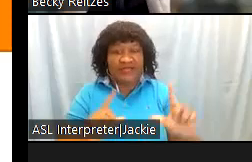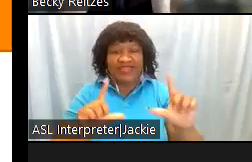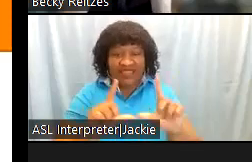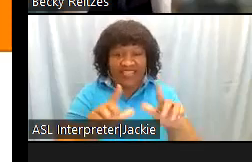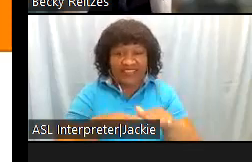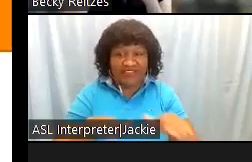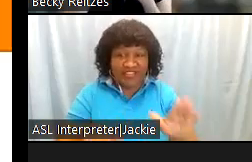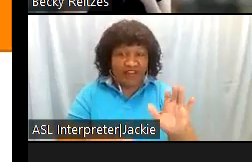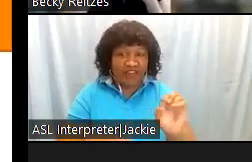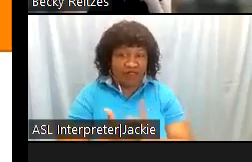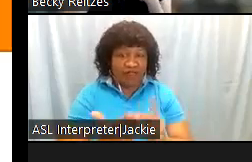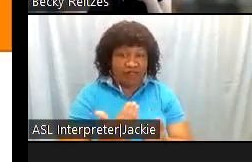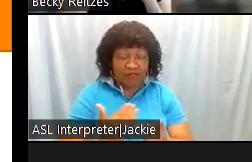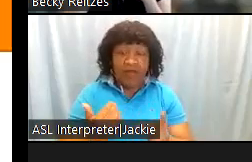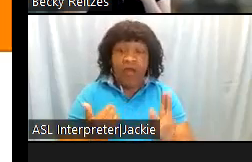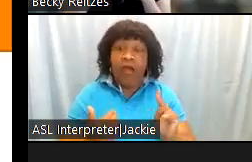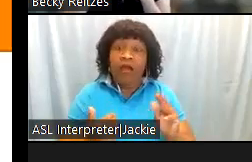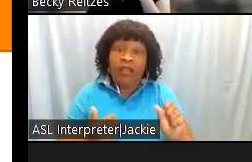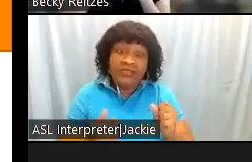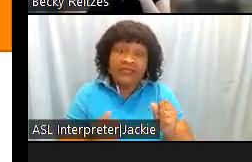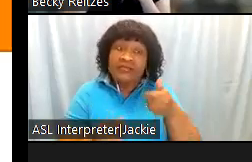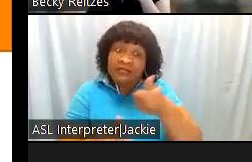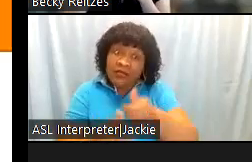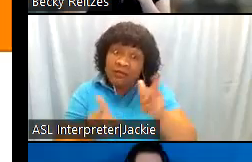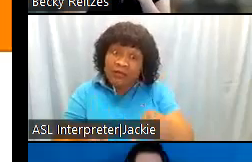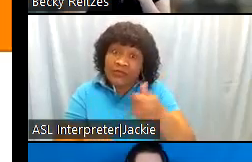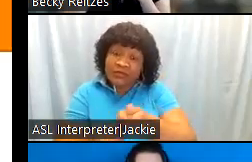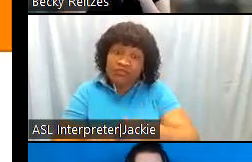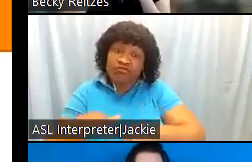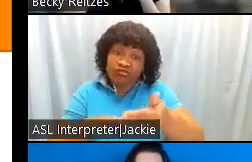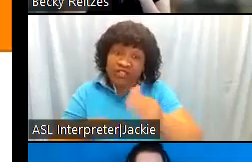program unless they do run a licensed child care program.